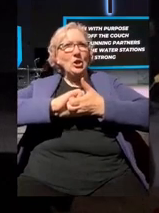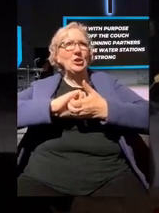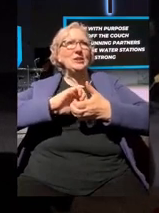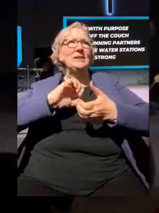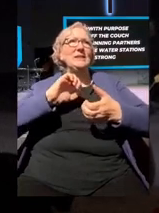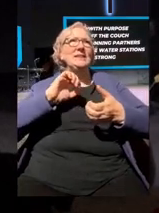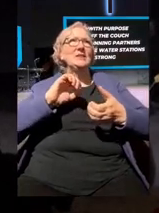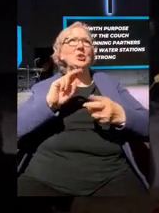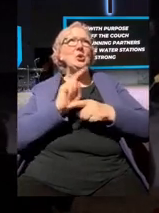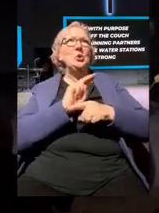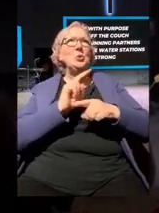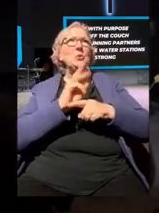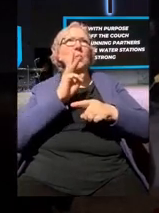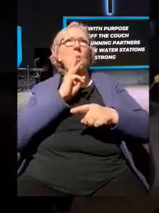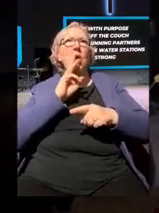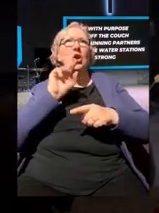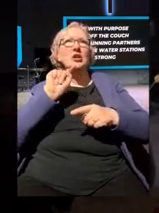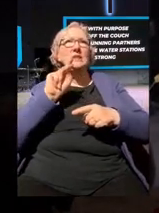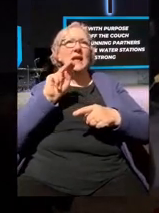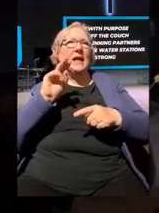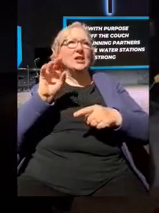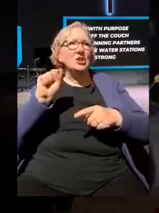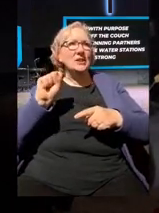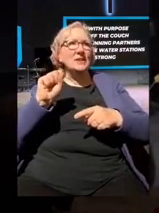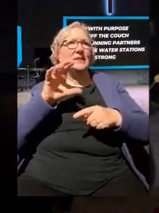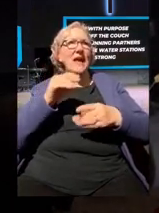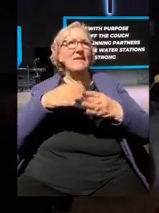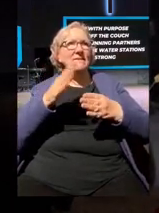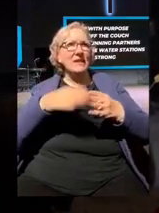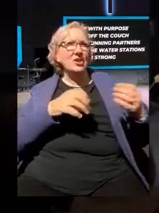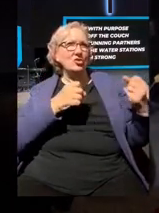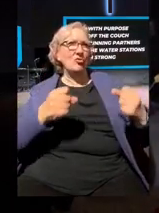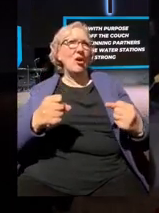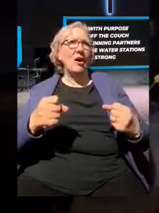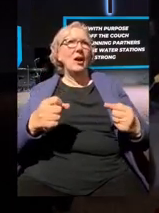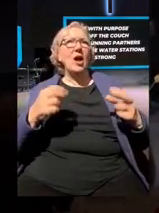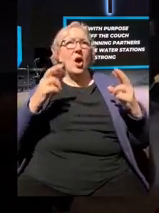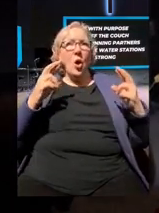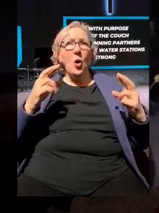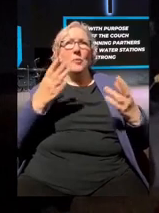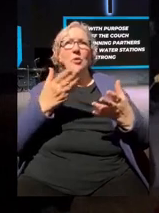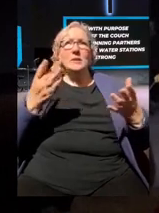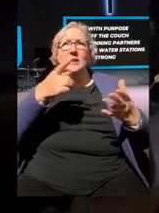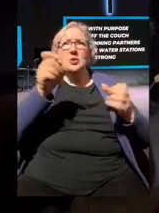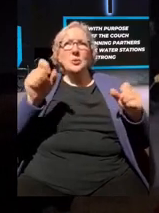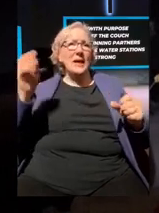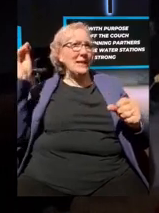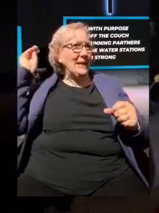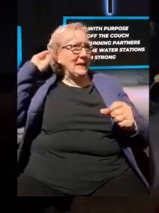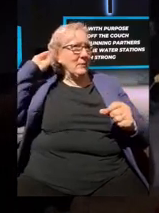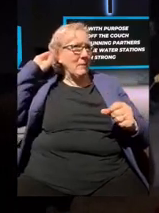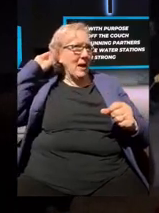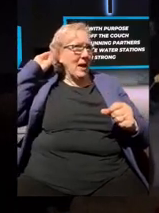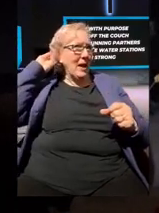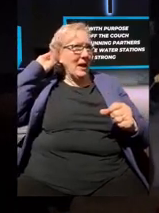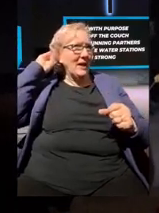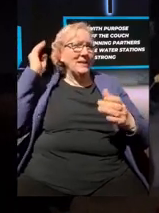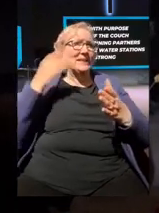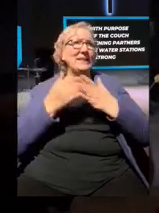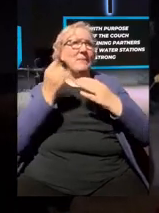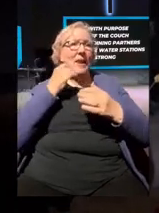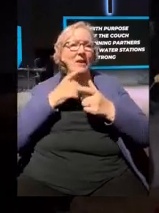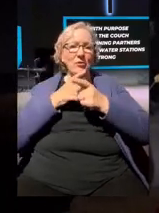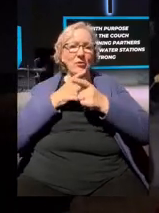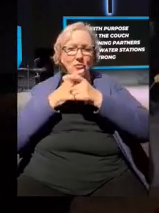water stations, and finishing strong. So I hope those are things that you can keep in mind, whether you're running a physical race or you're